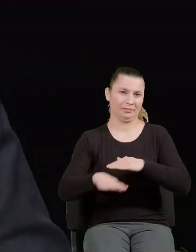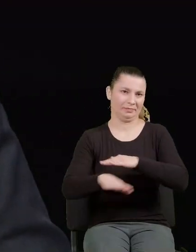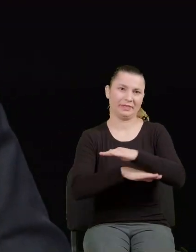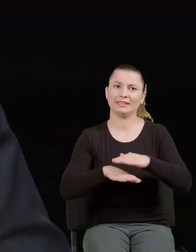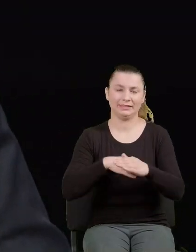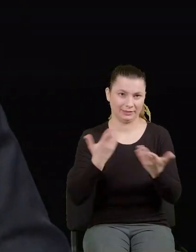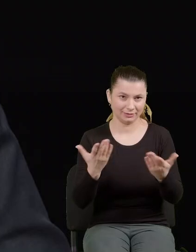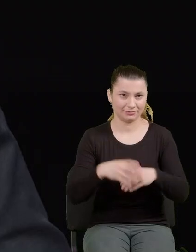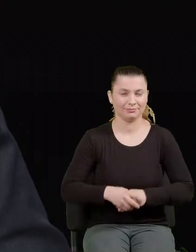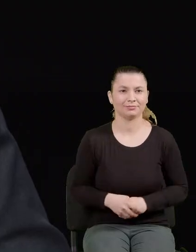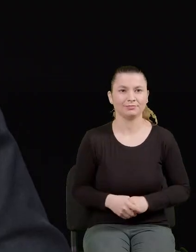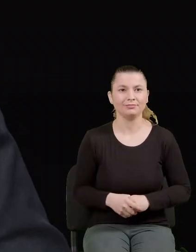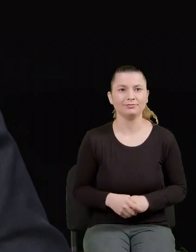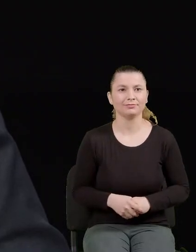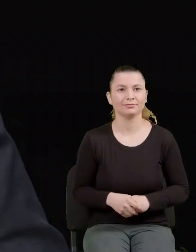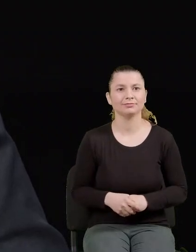to the implementation,